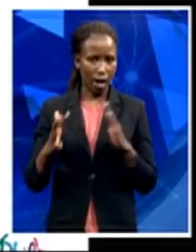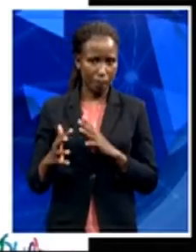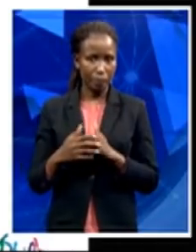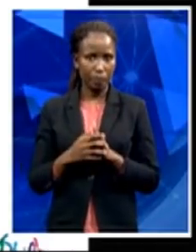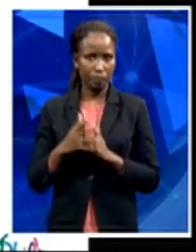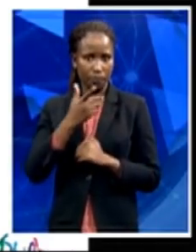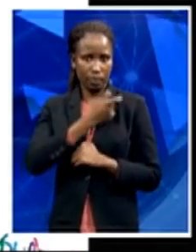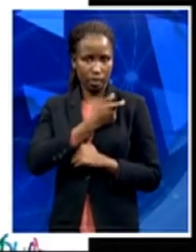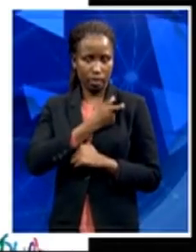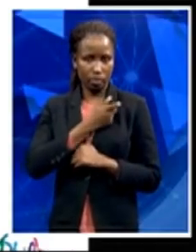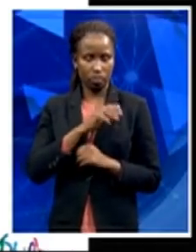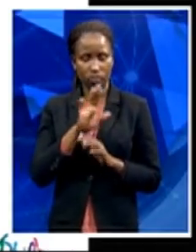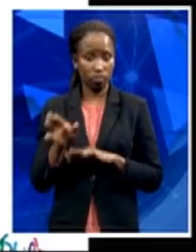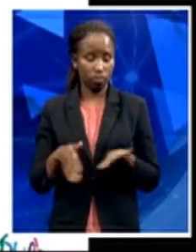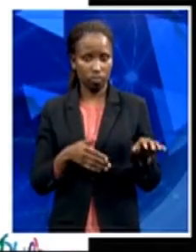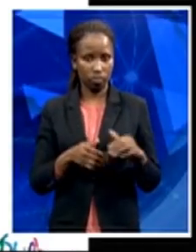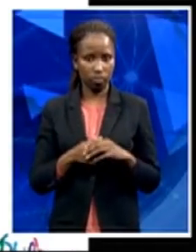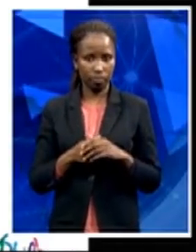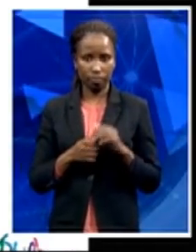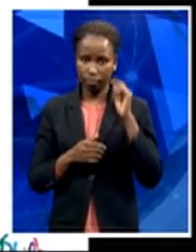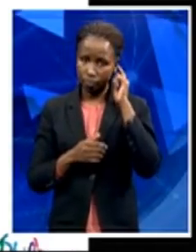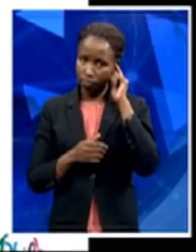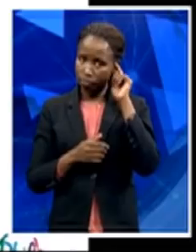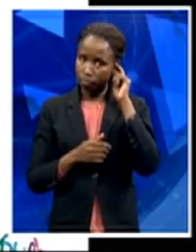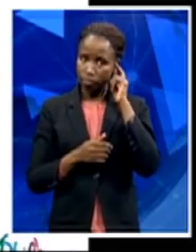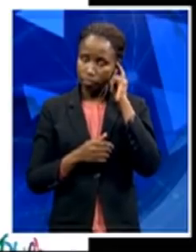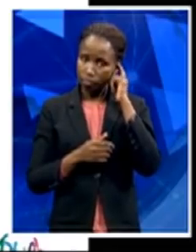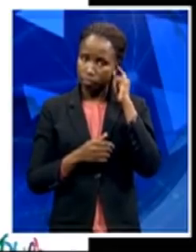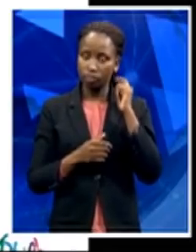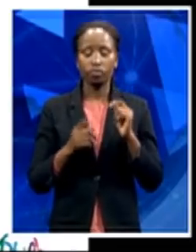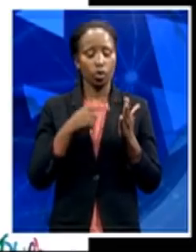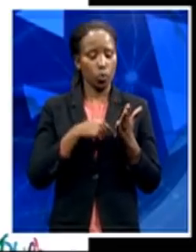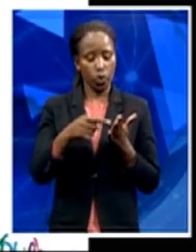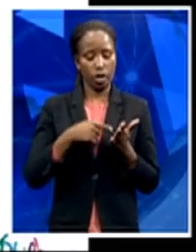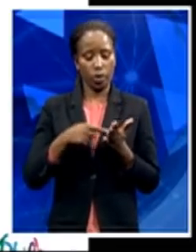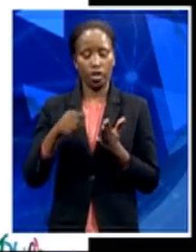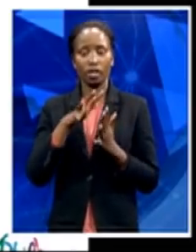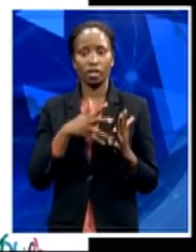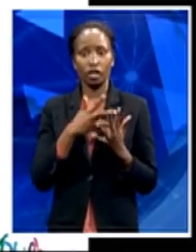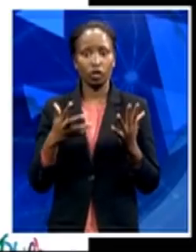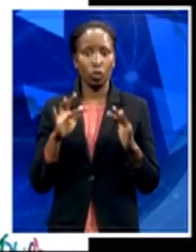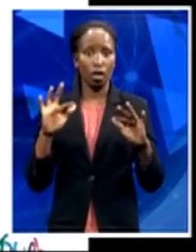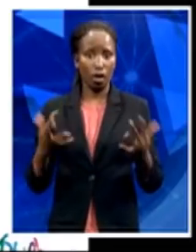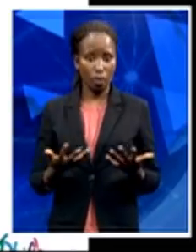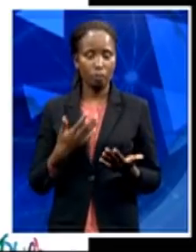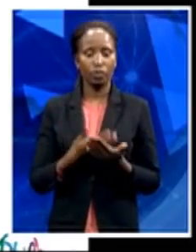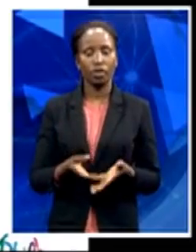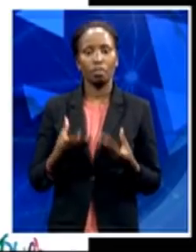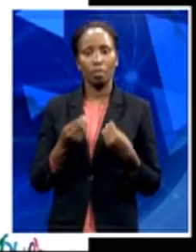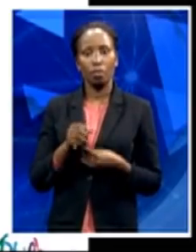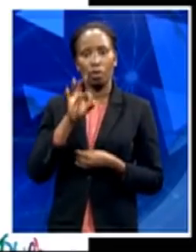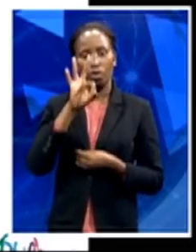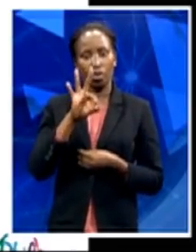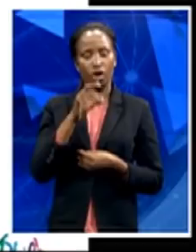In terms of the weekly schedule, we will be receiving 300,000 doses of Johnson &